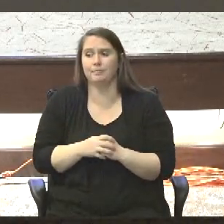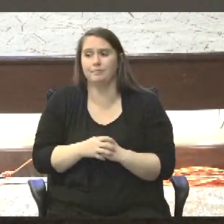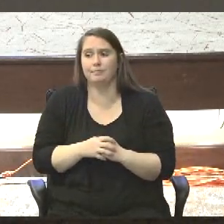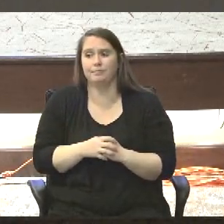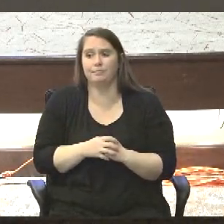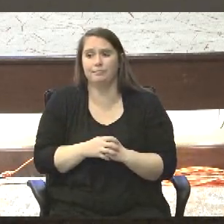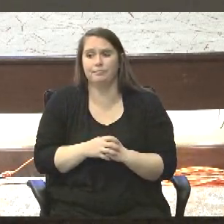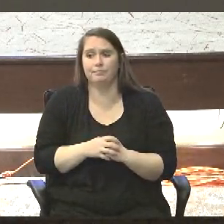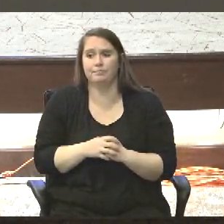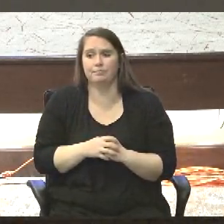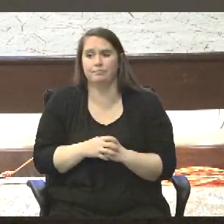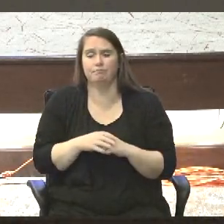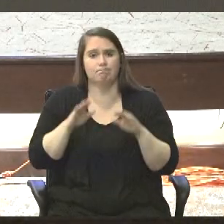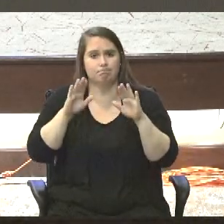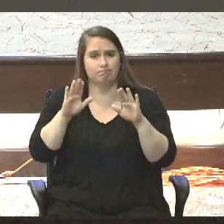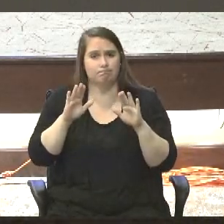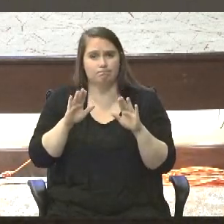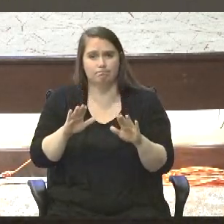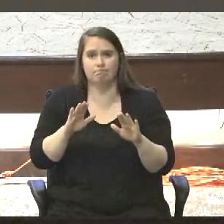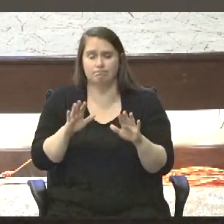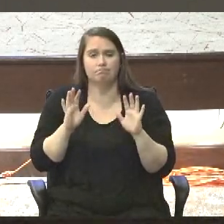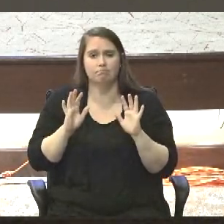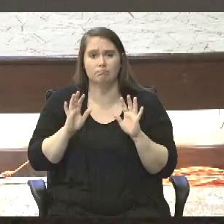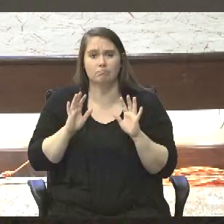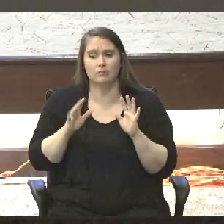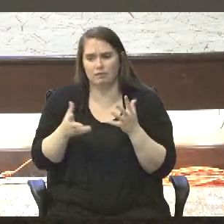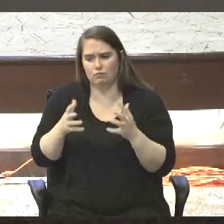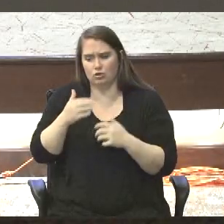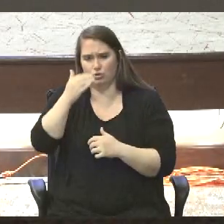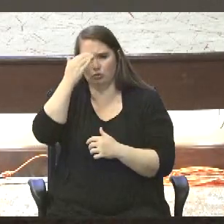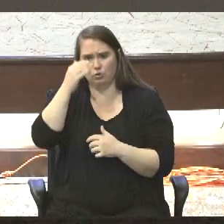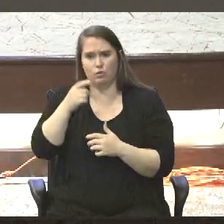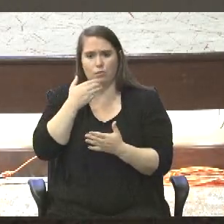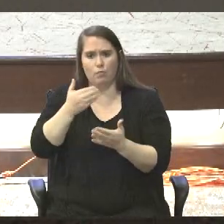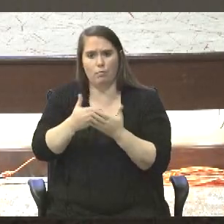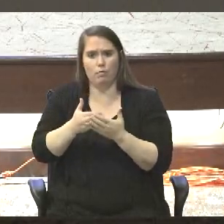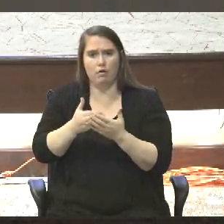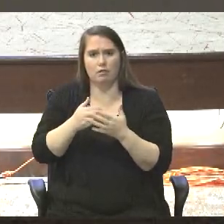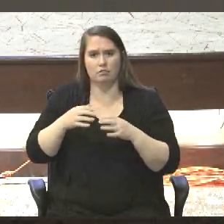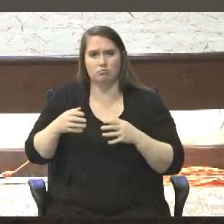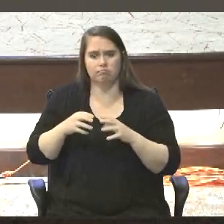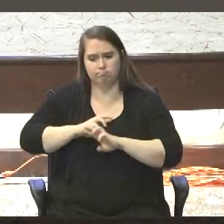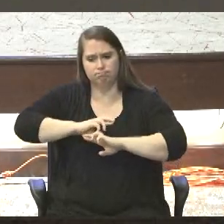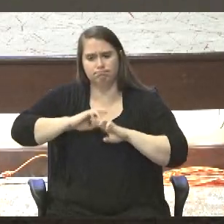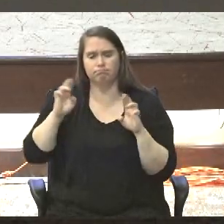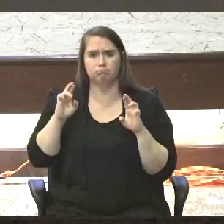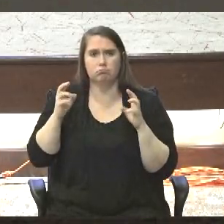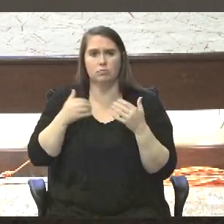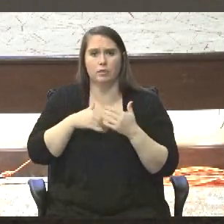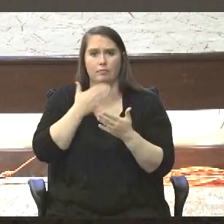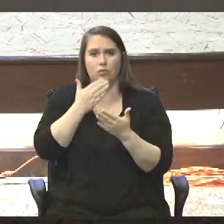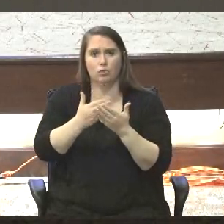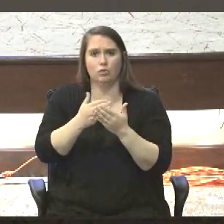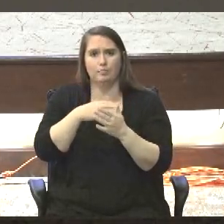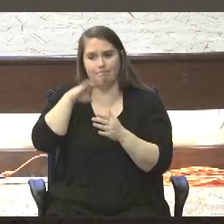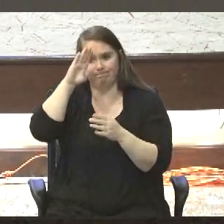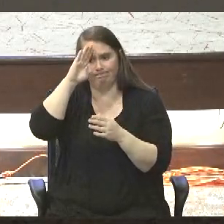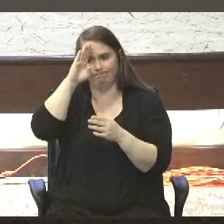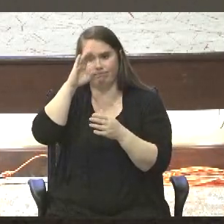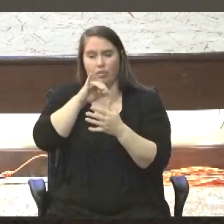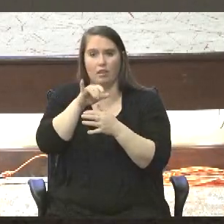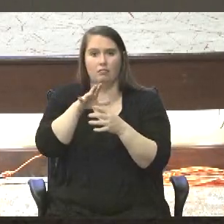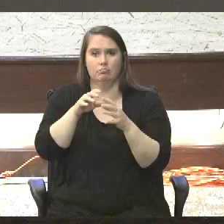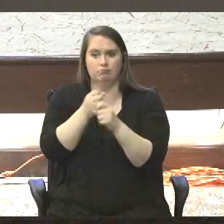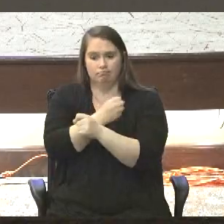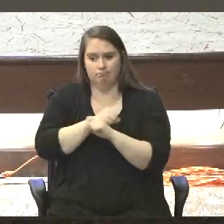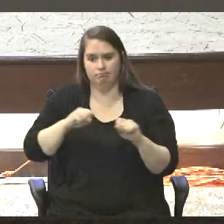believer in having great equipment. You have to have your force well equipped, and I think we have state-of-the-art fire engines across most of the, or if not all, I